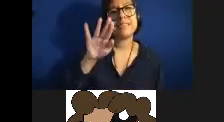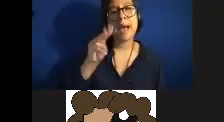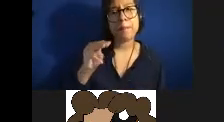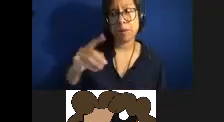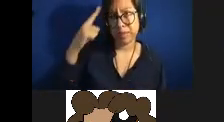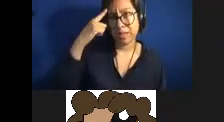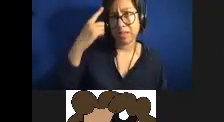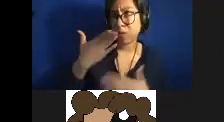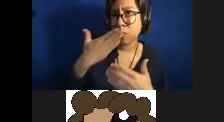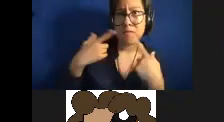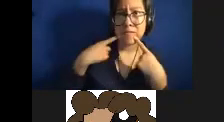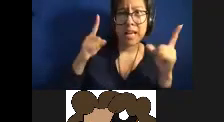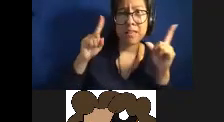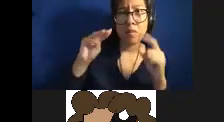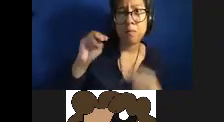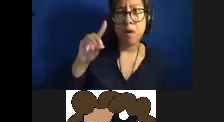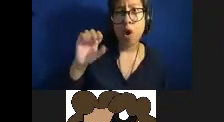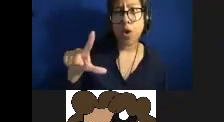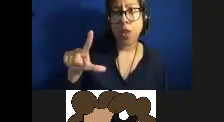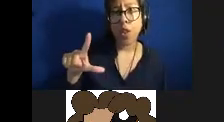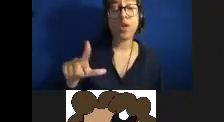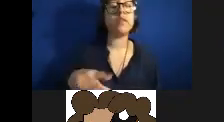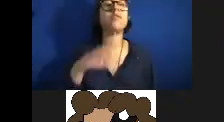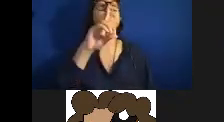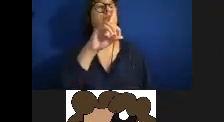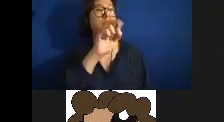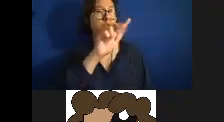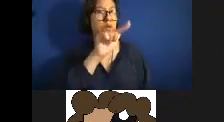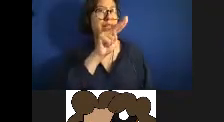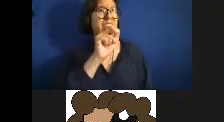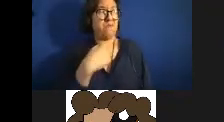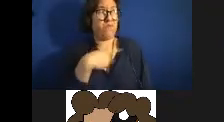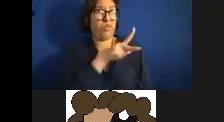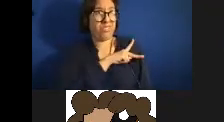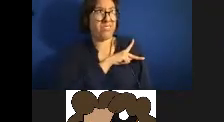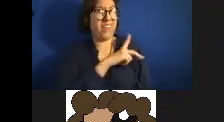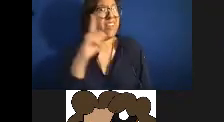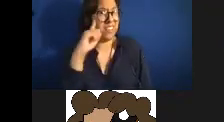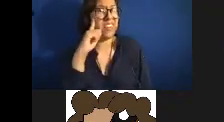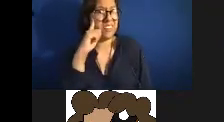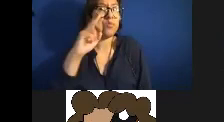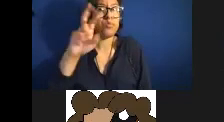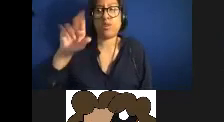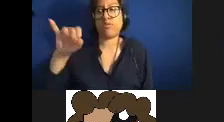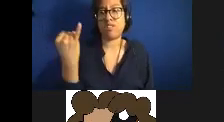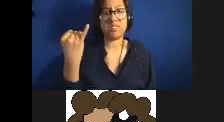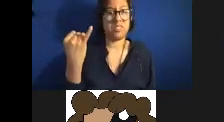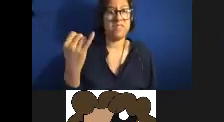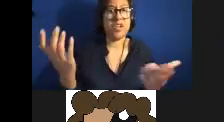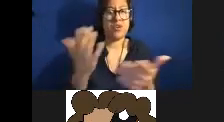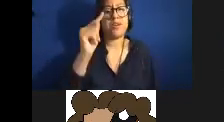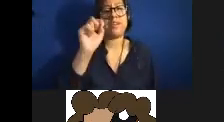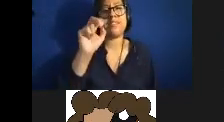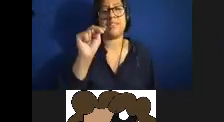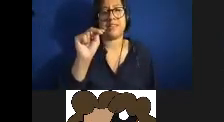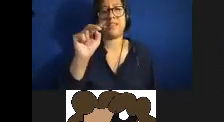it comes to these issues? I personally do. I mean, that's what we're doing with restorative justice and 10 toes in. I mean, but it just